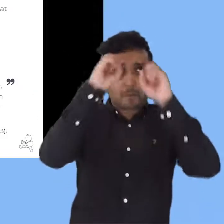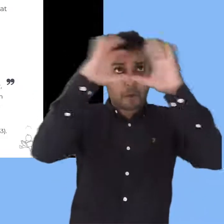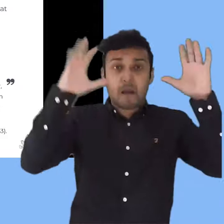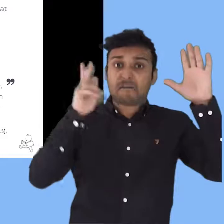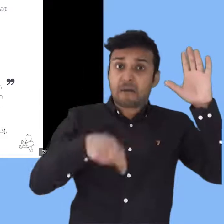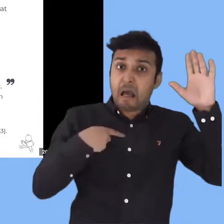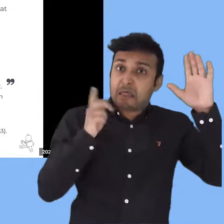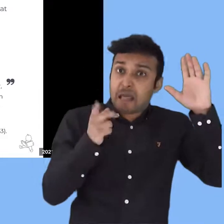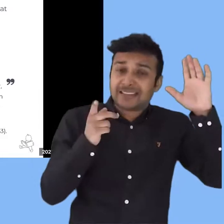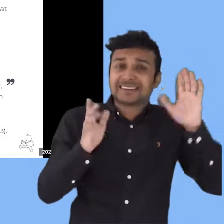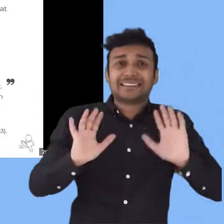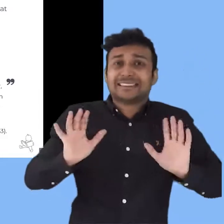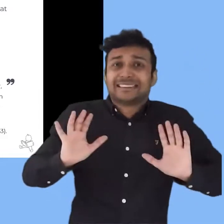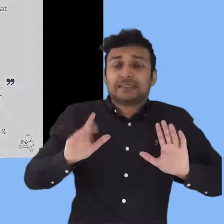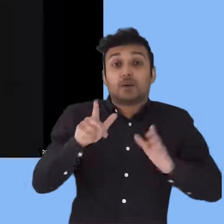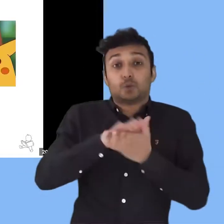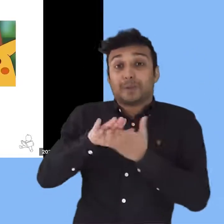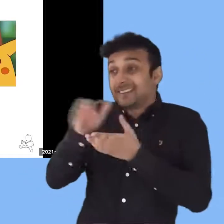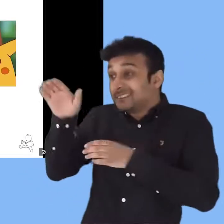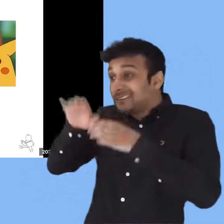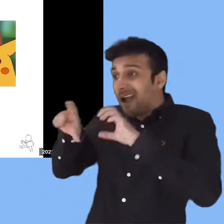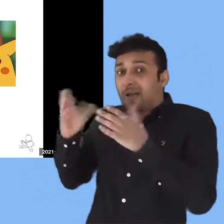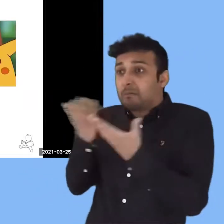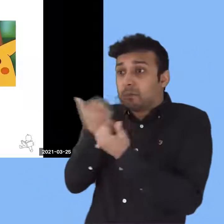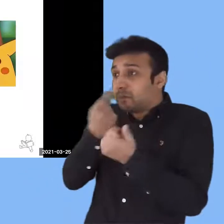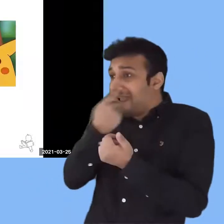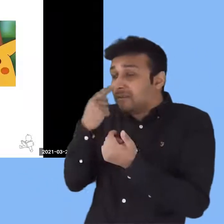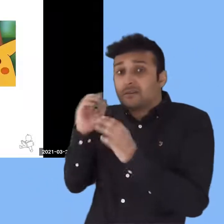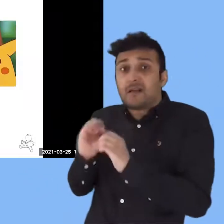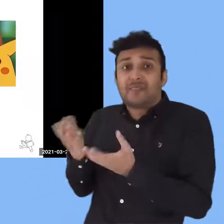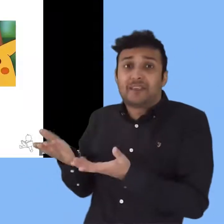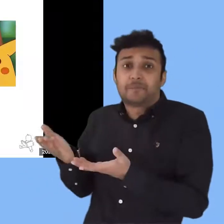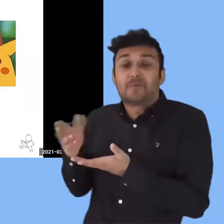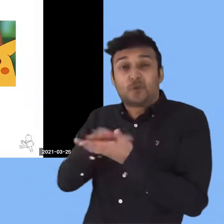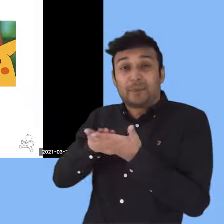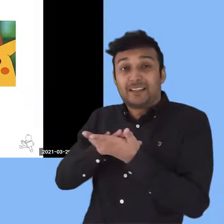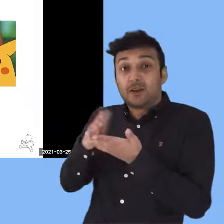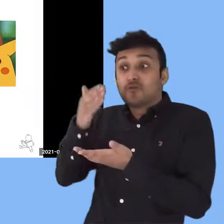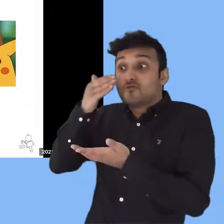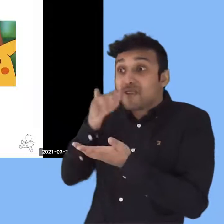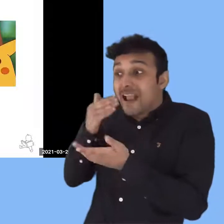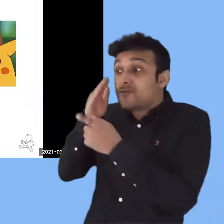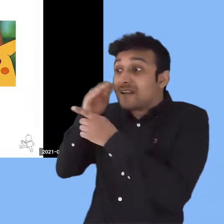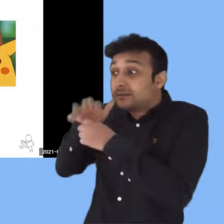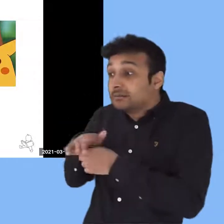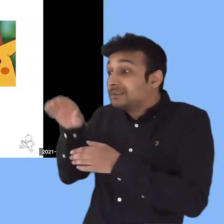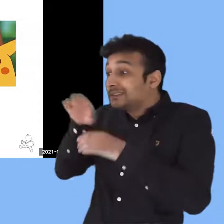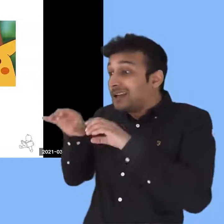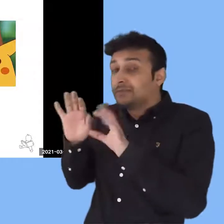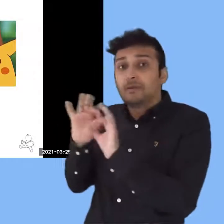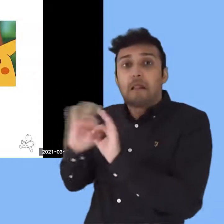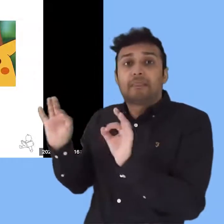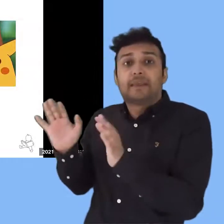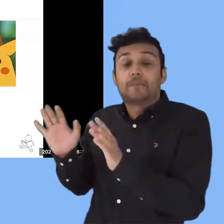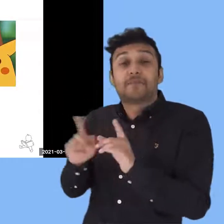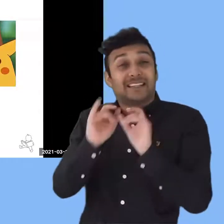scientific category. However, we absolutely still live race in practice. We live race in our